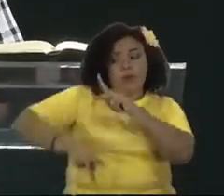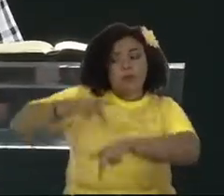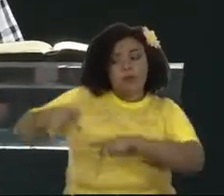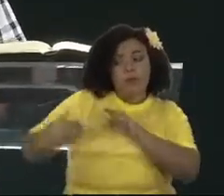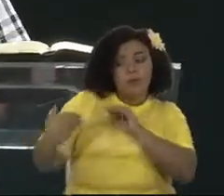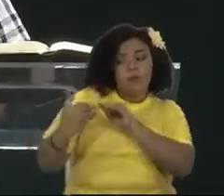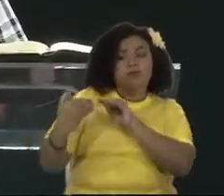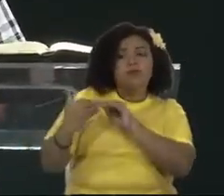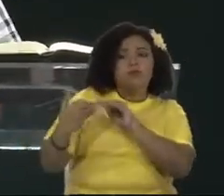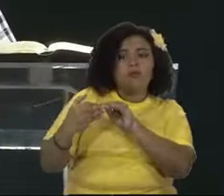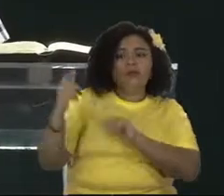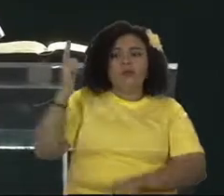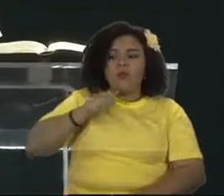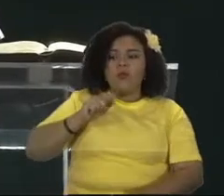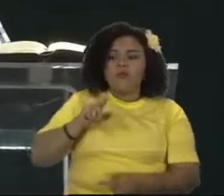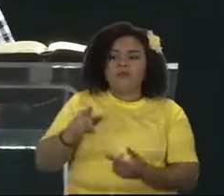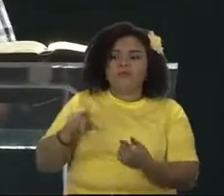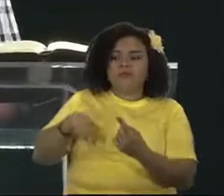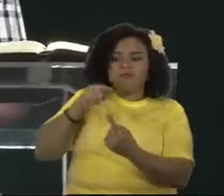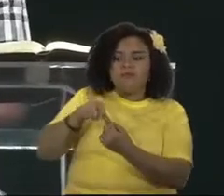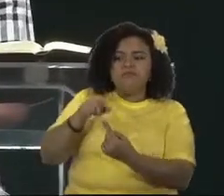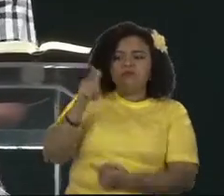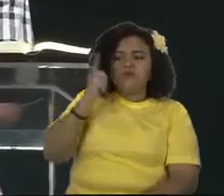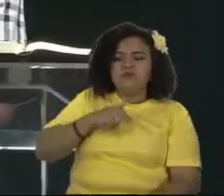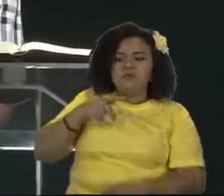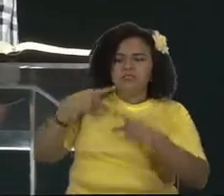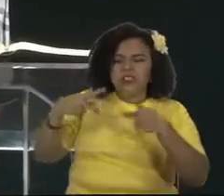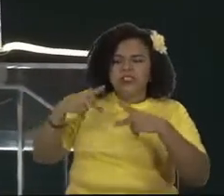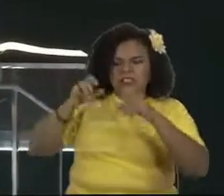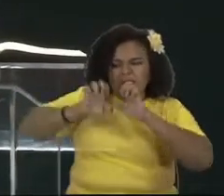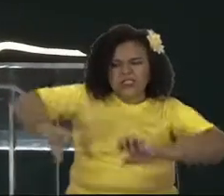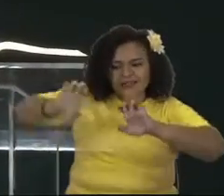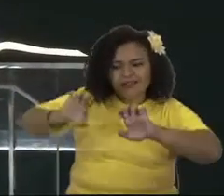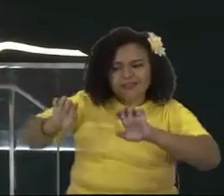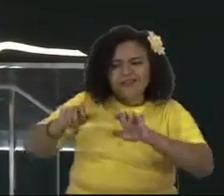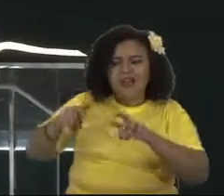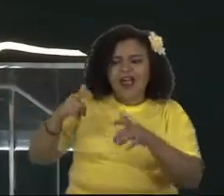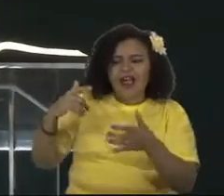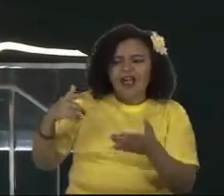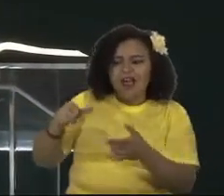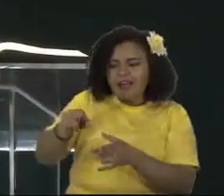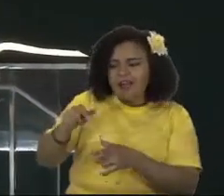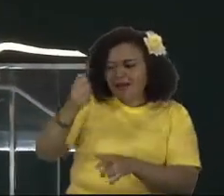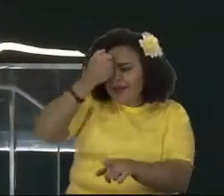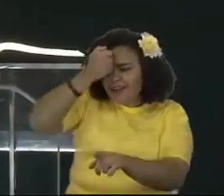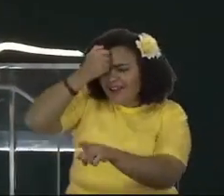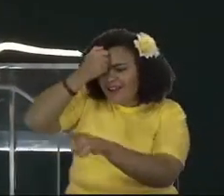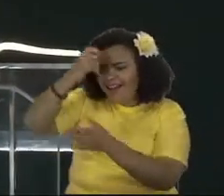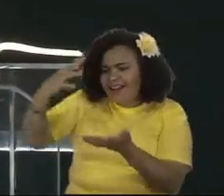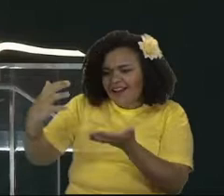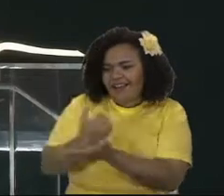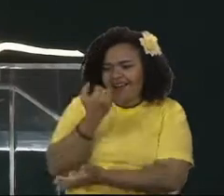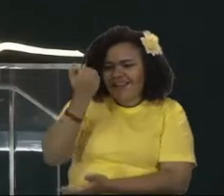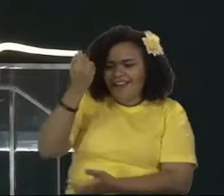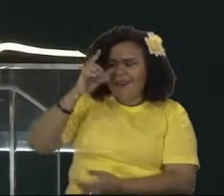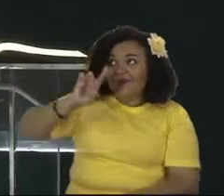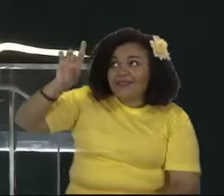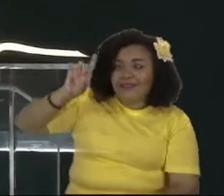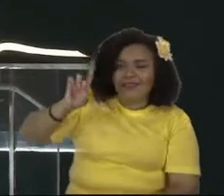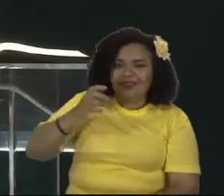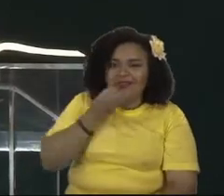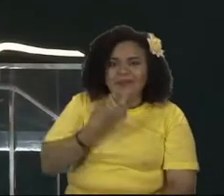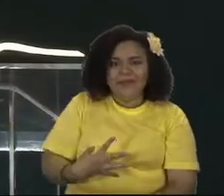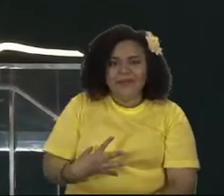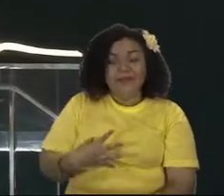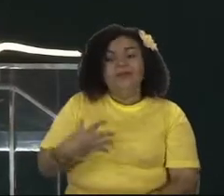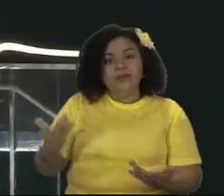the way that it works to reach peoples. And look how God